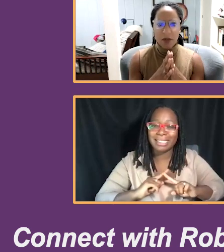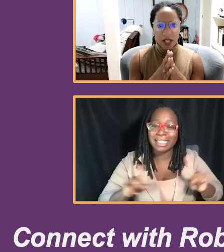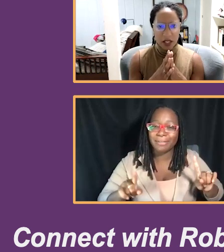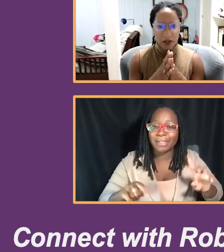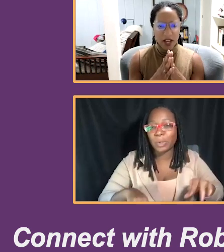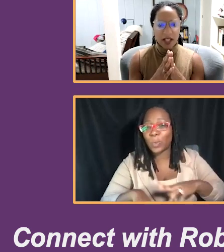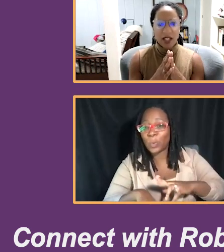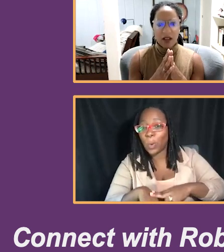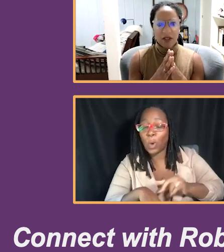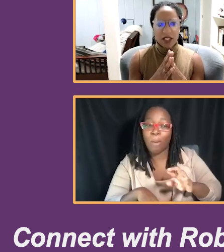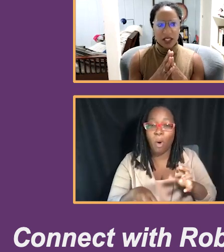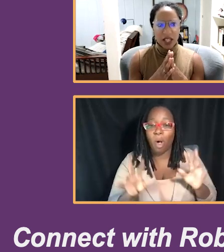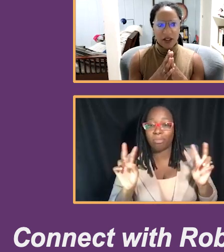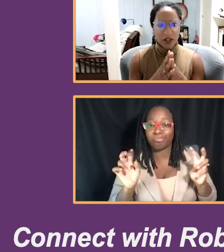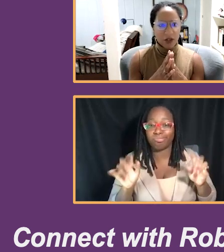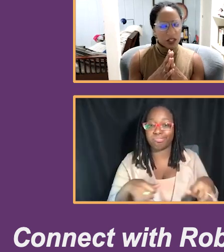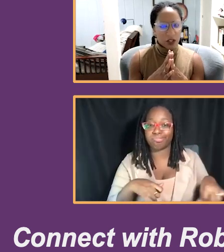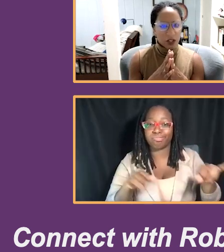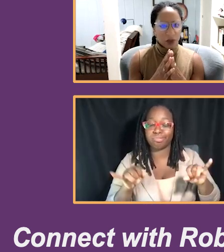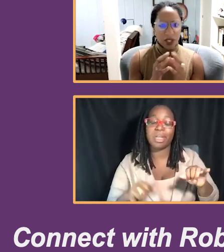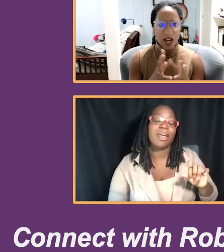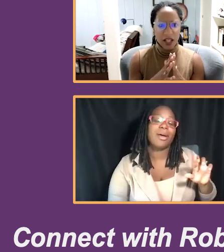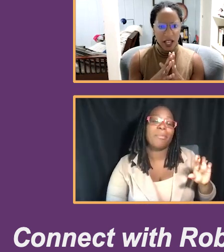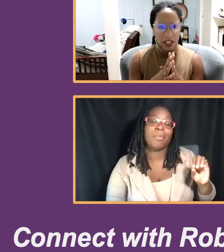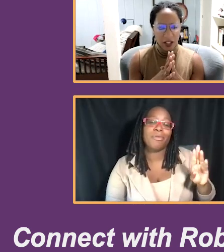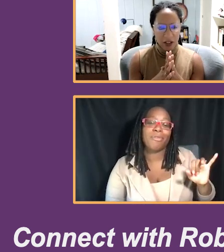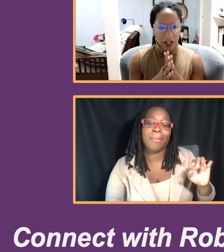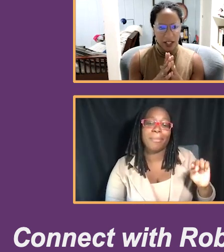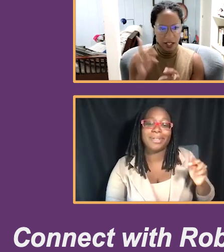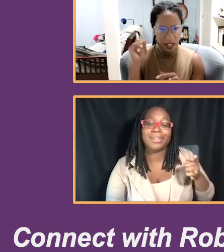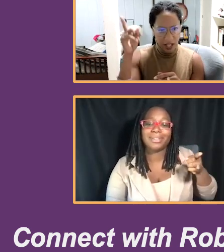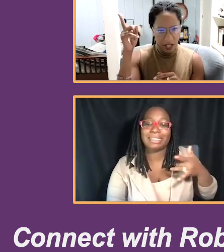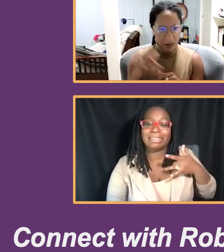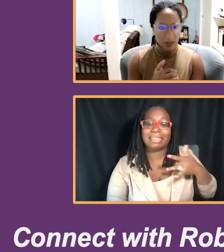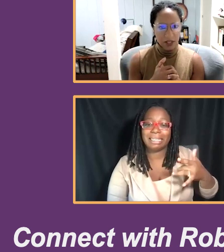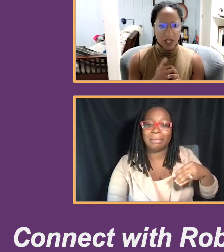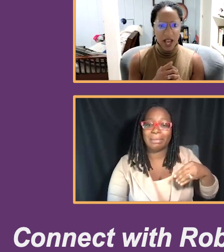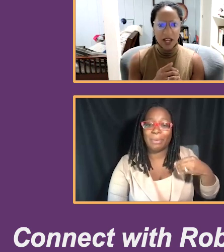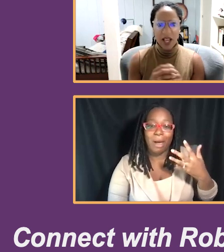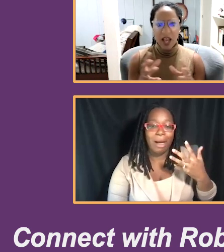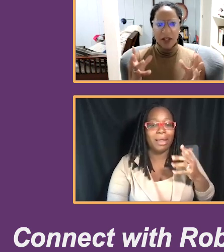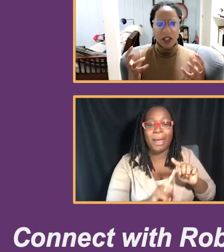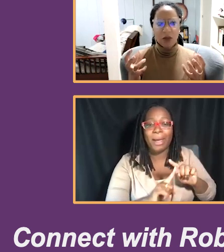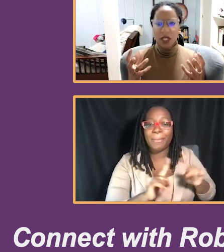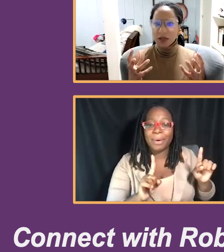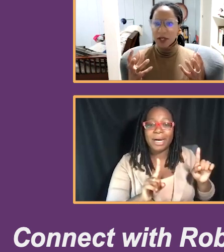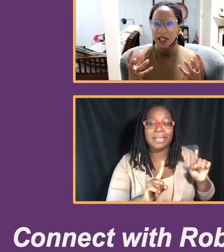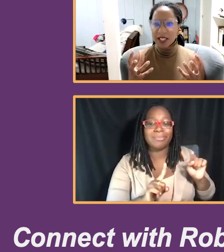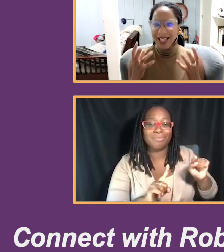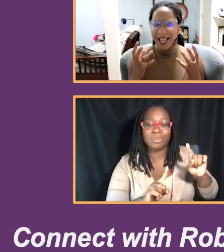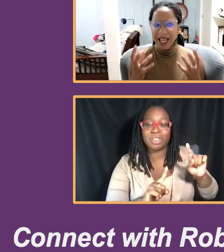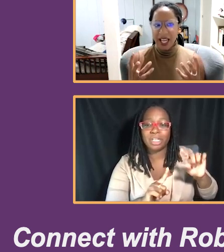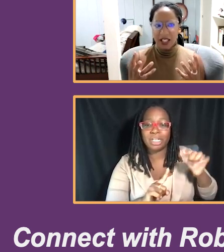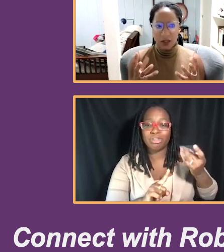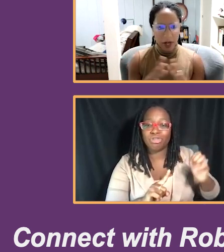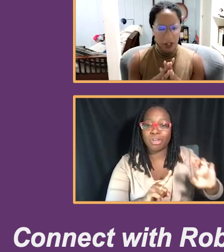cisgender, female-identified facilitator and researcher with unending curiosity, I can +1 that, about the human